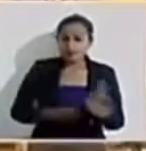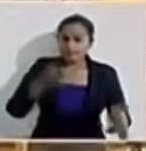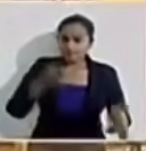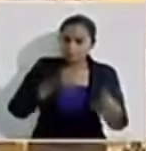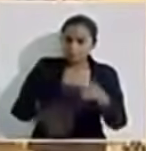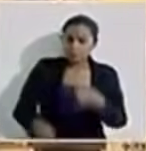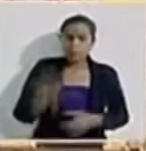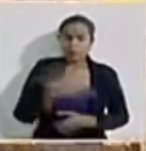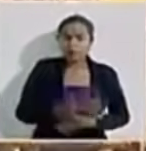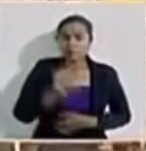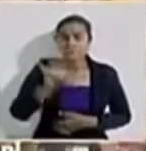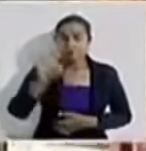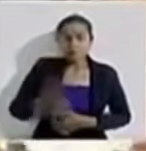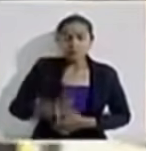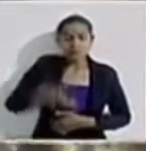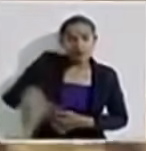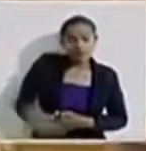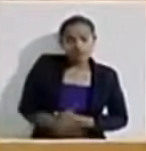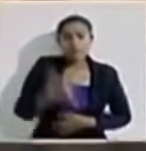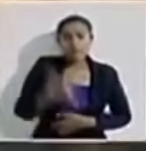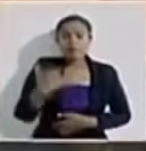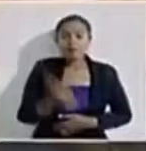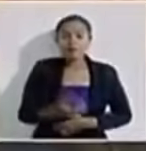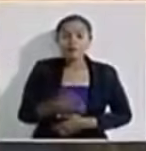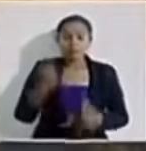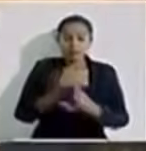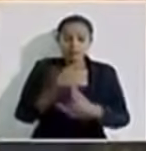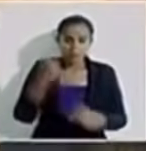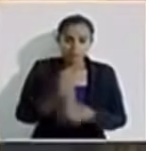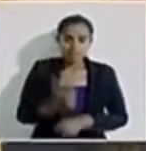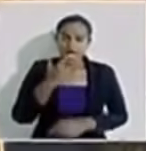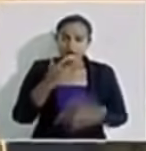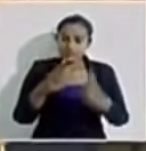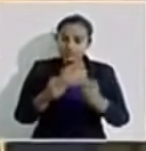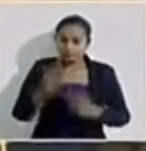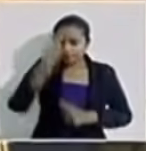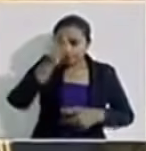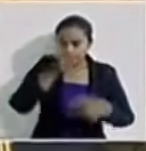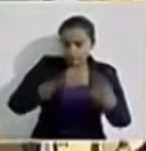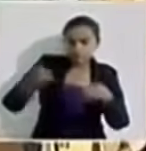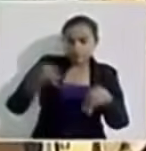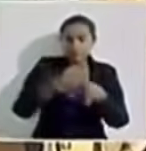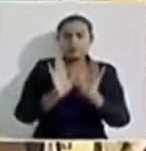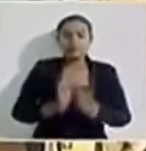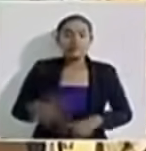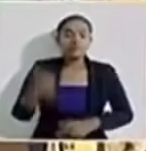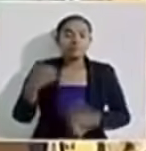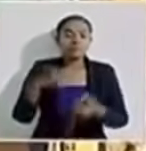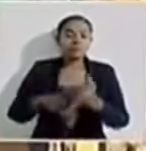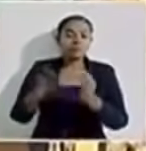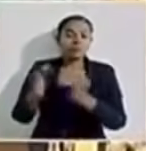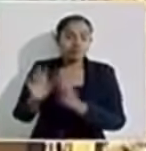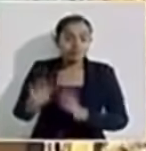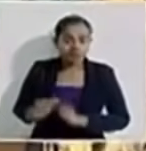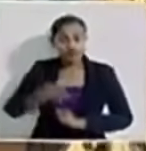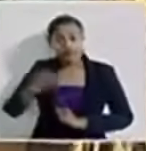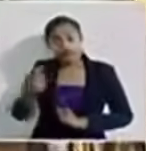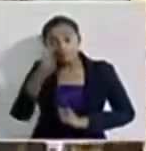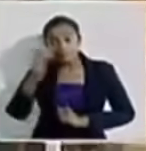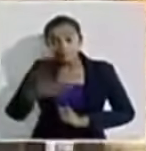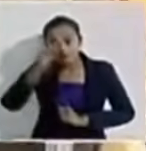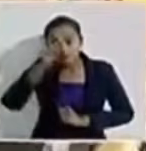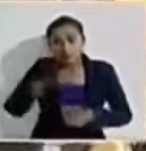54,860 kg of garlic under the custody of Lanka Satosa to a businessman. Investigative officers of the police said